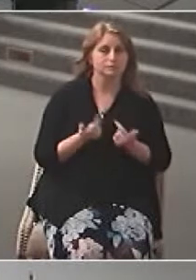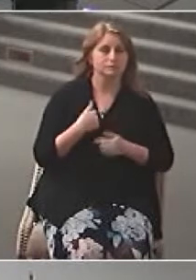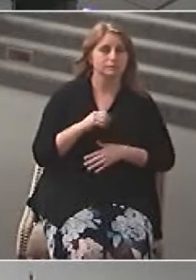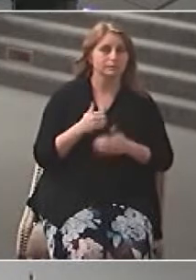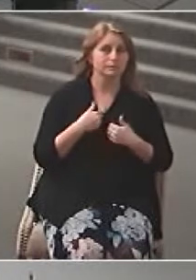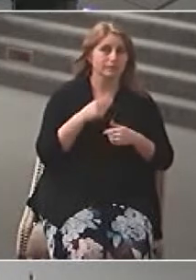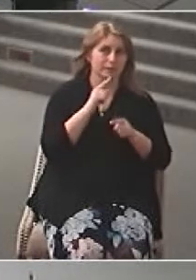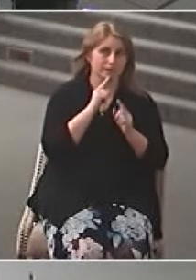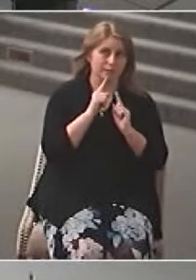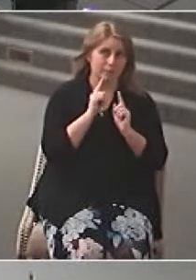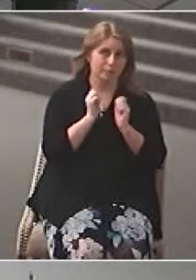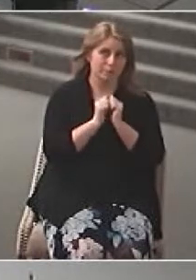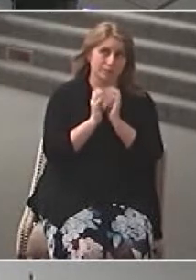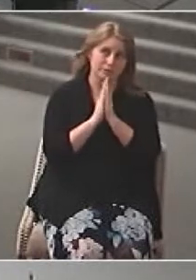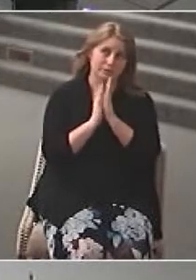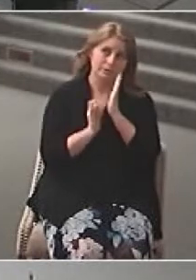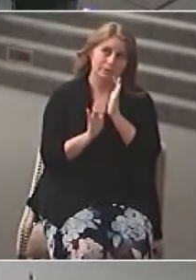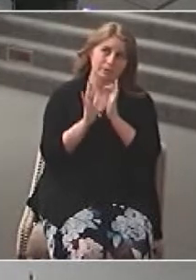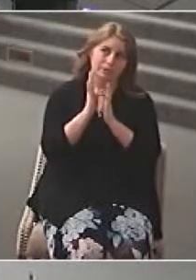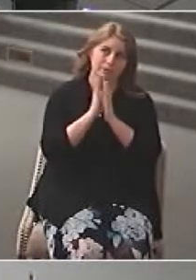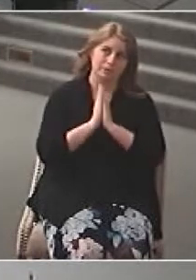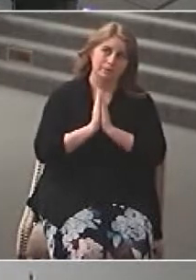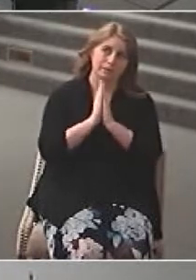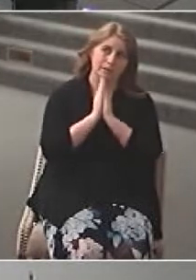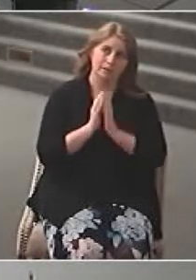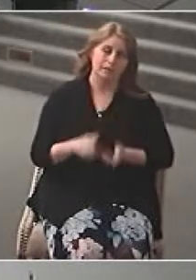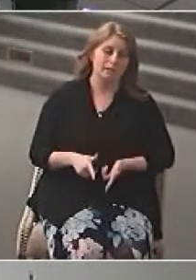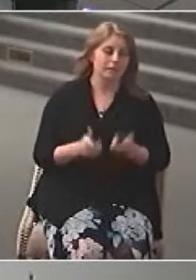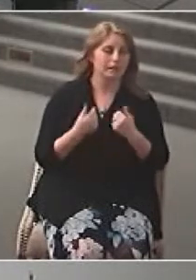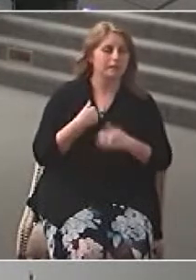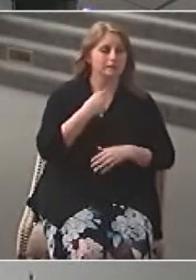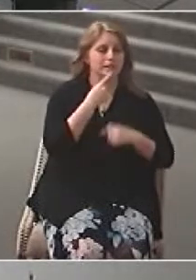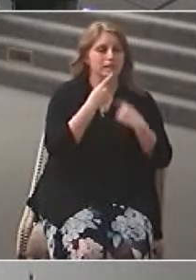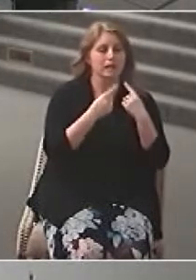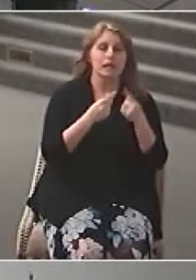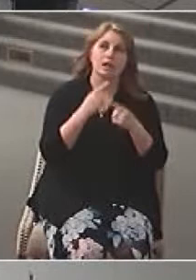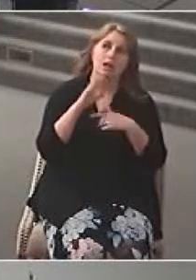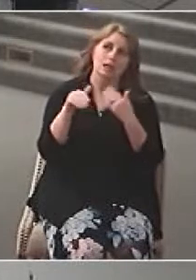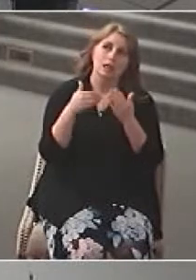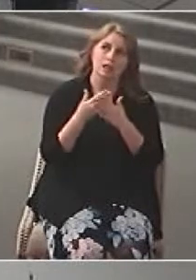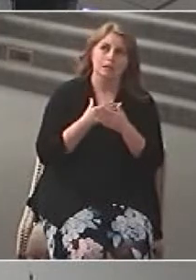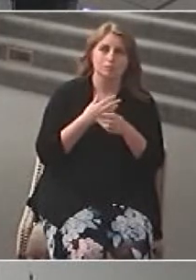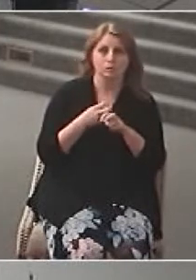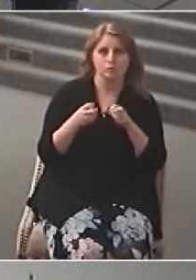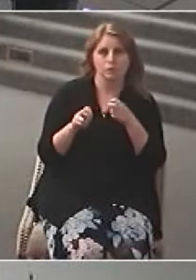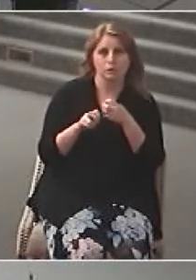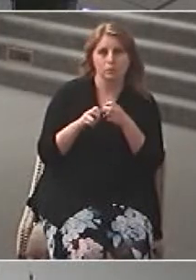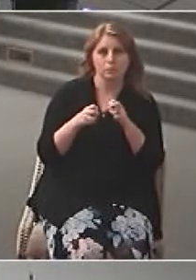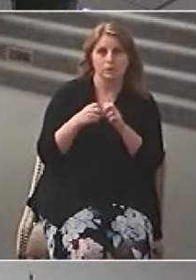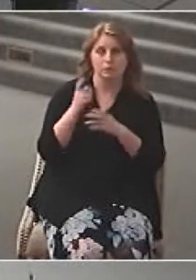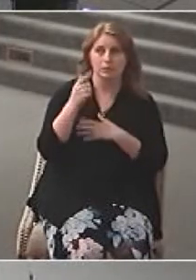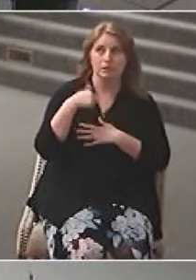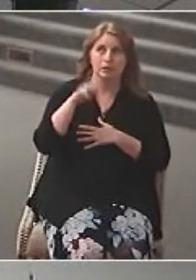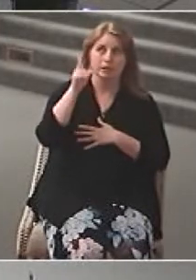whole. Have a little talk with Jesus, tell him all about our trouble.